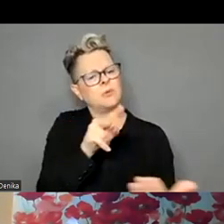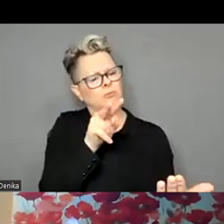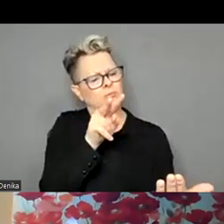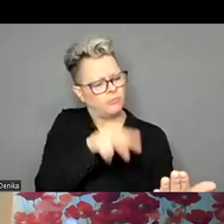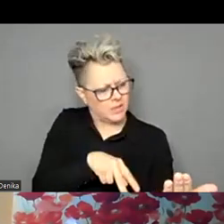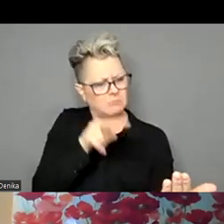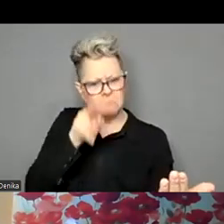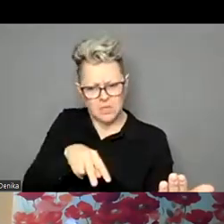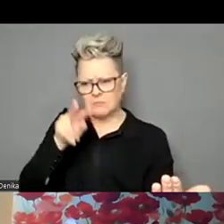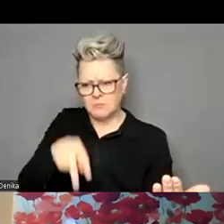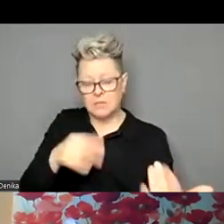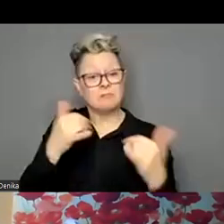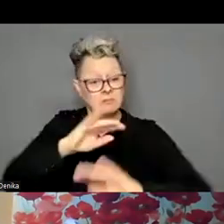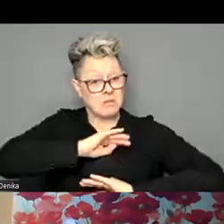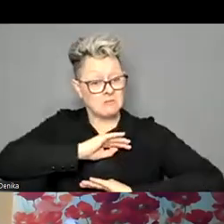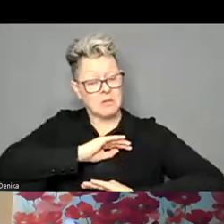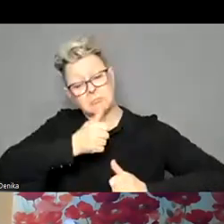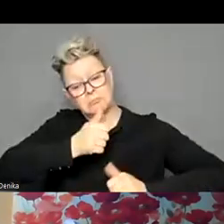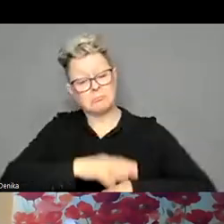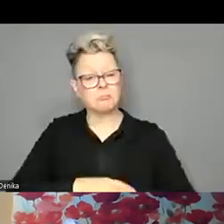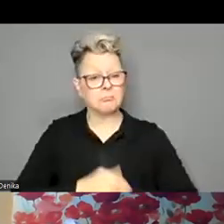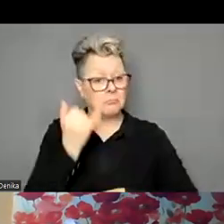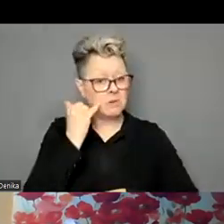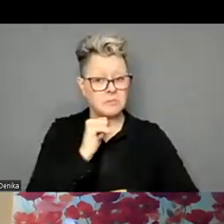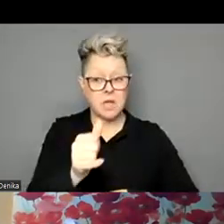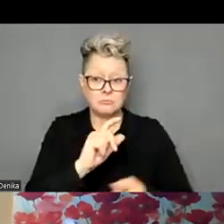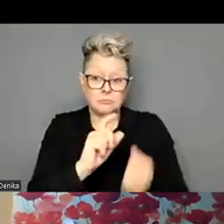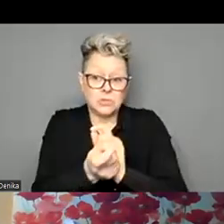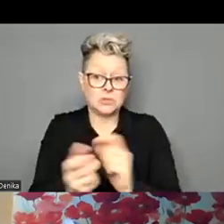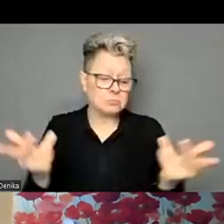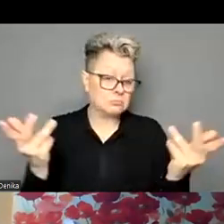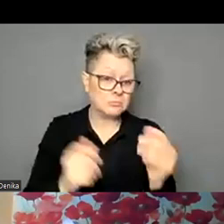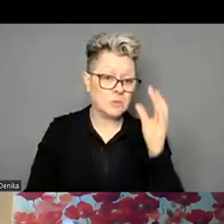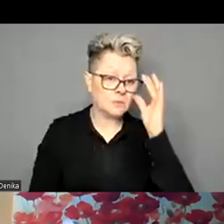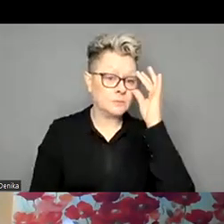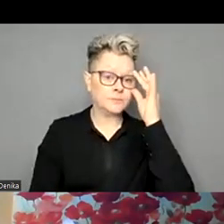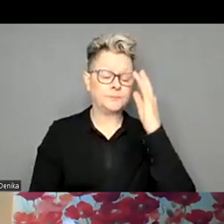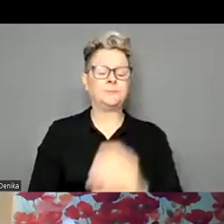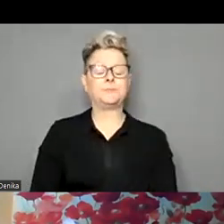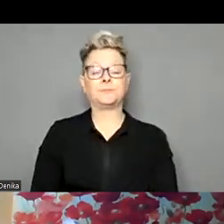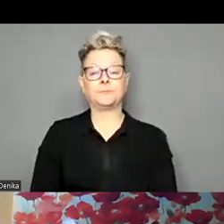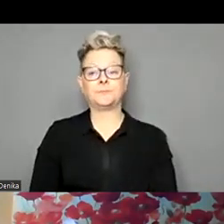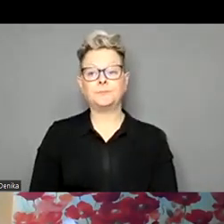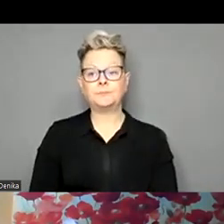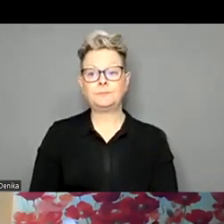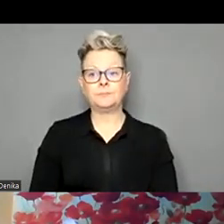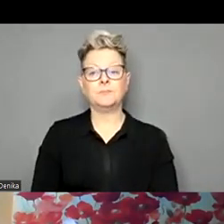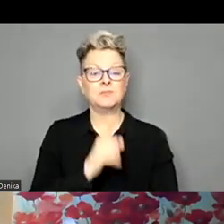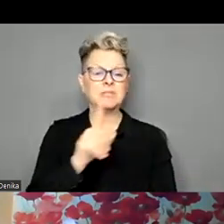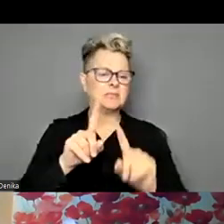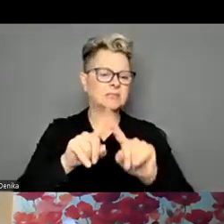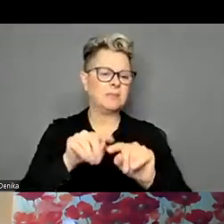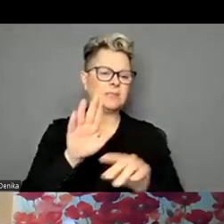has changed, whether your wishes have changed. But there's really no one answer. It depends on